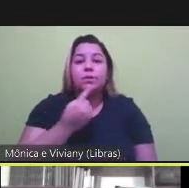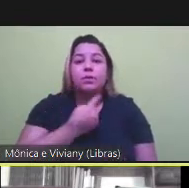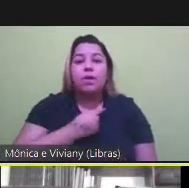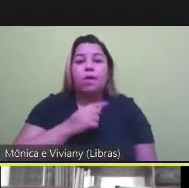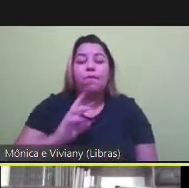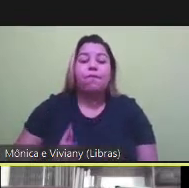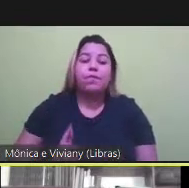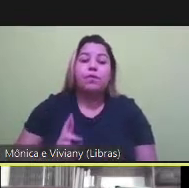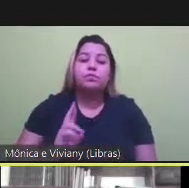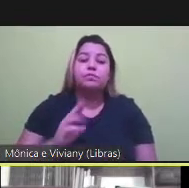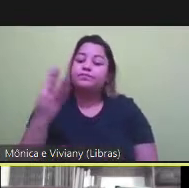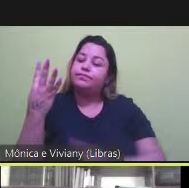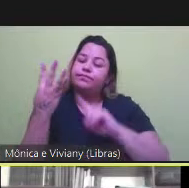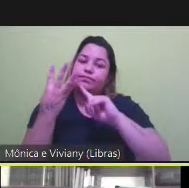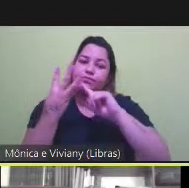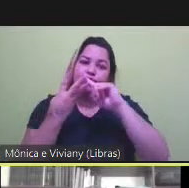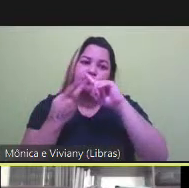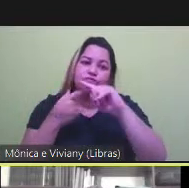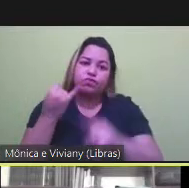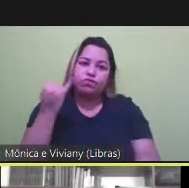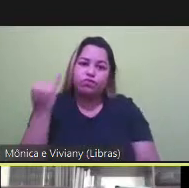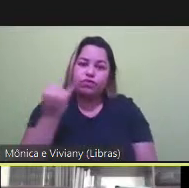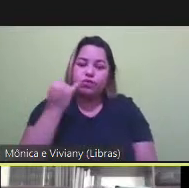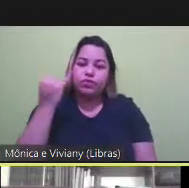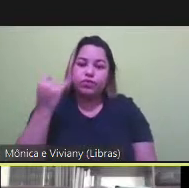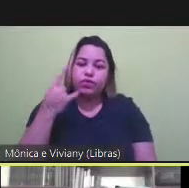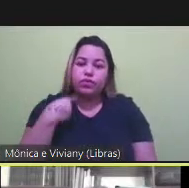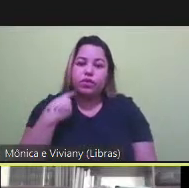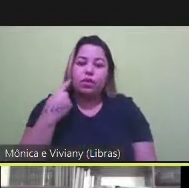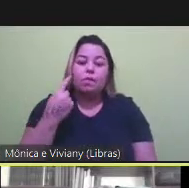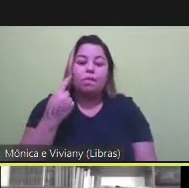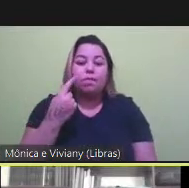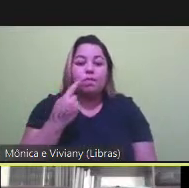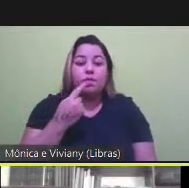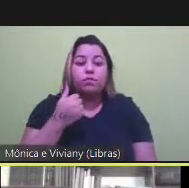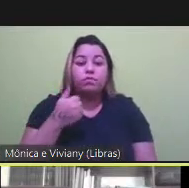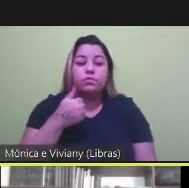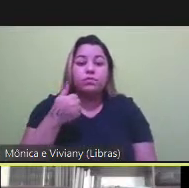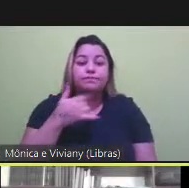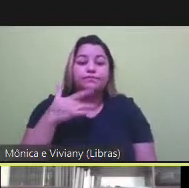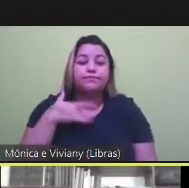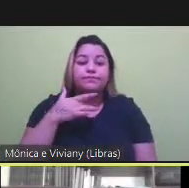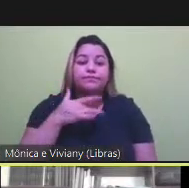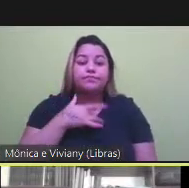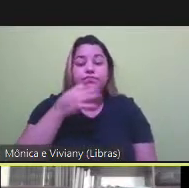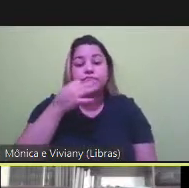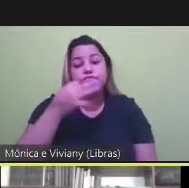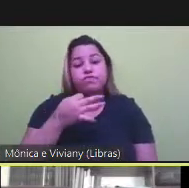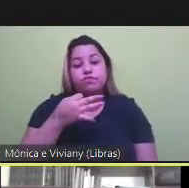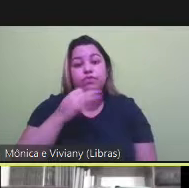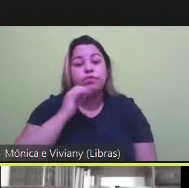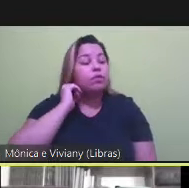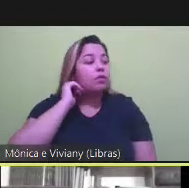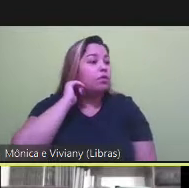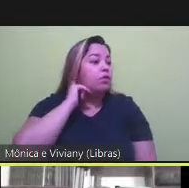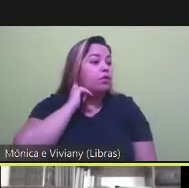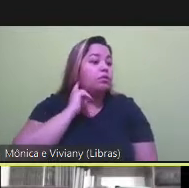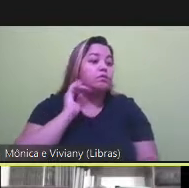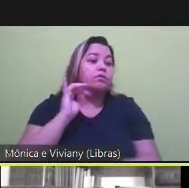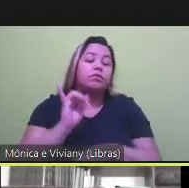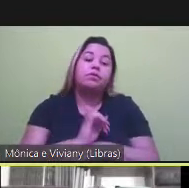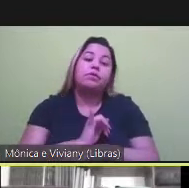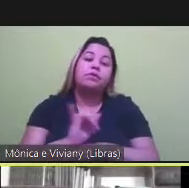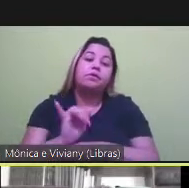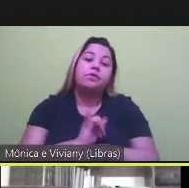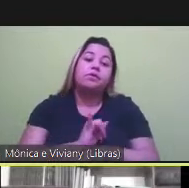we need the four aspects that are represented here. And the first one that is represented is positive health. In this strategy,